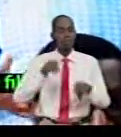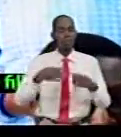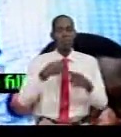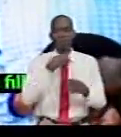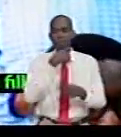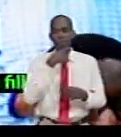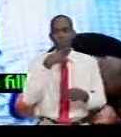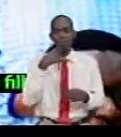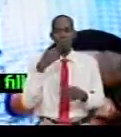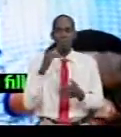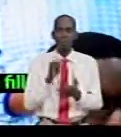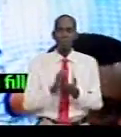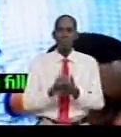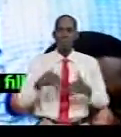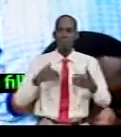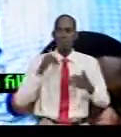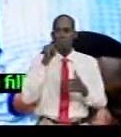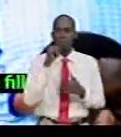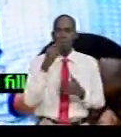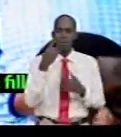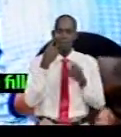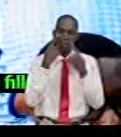that young girl's